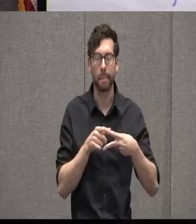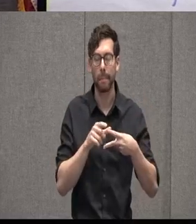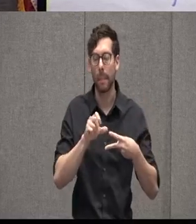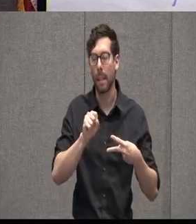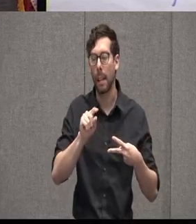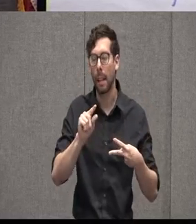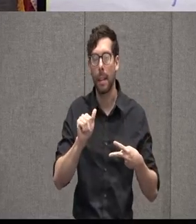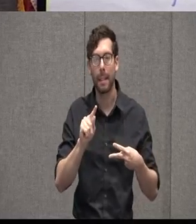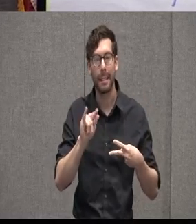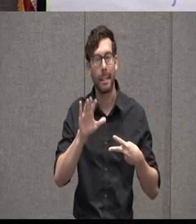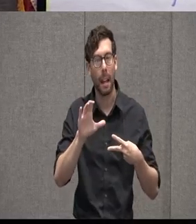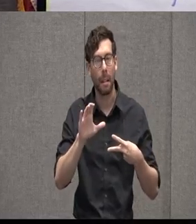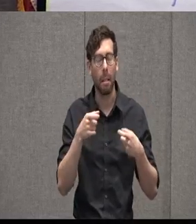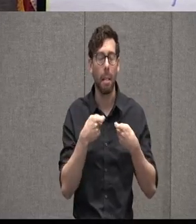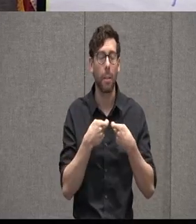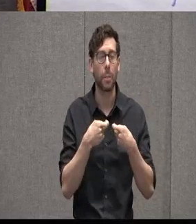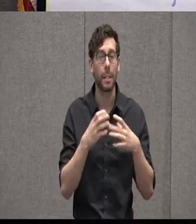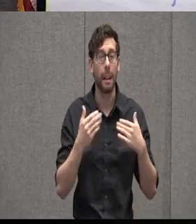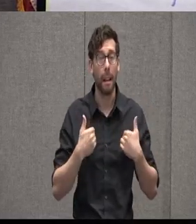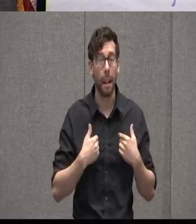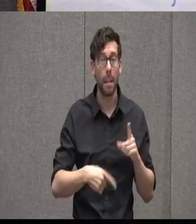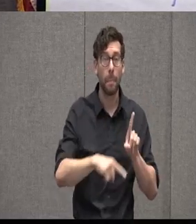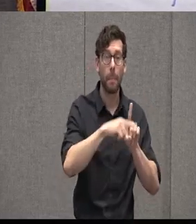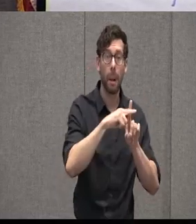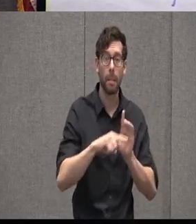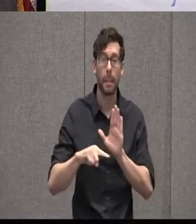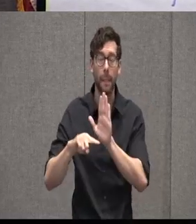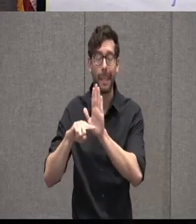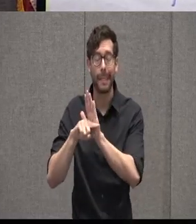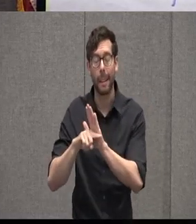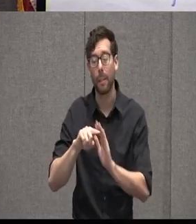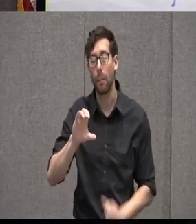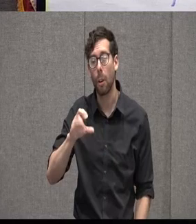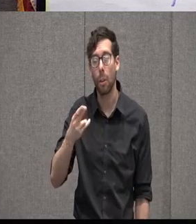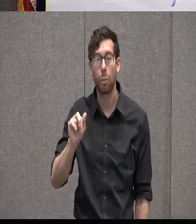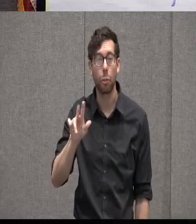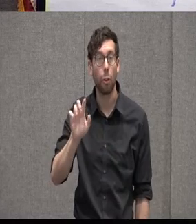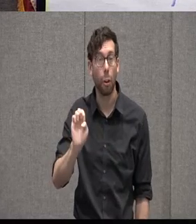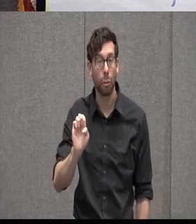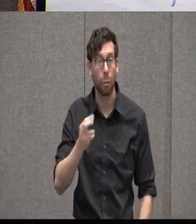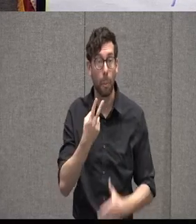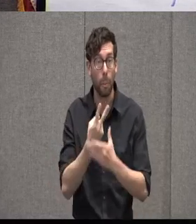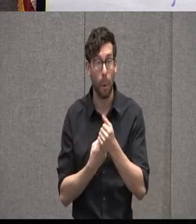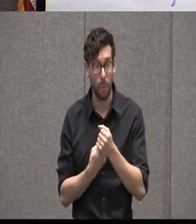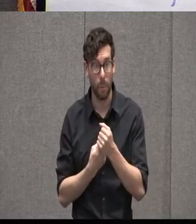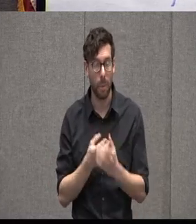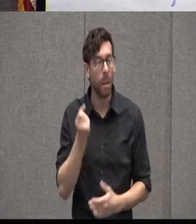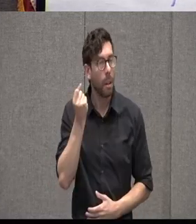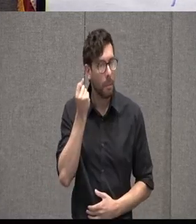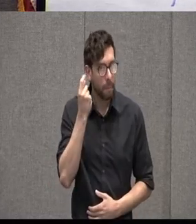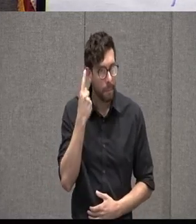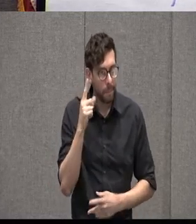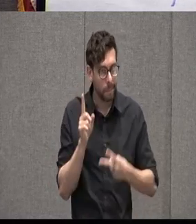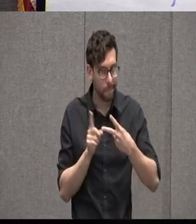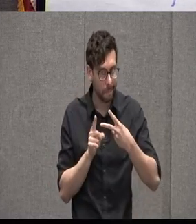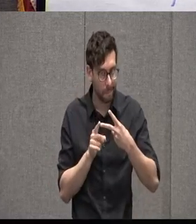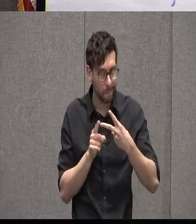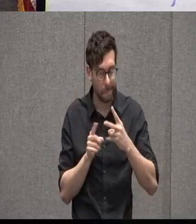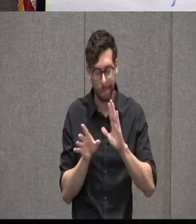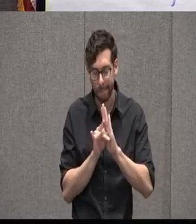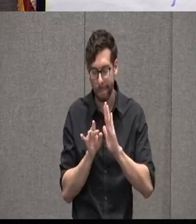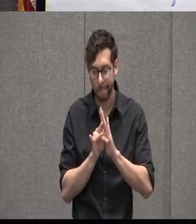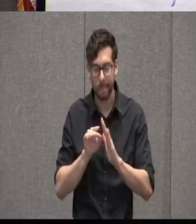positive and negative charges. Magnets have poles, a